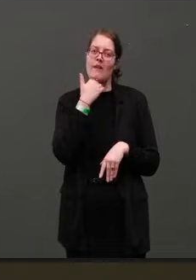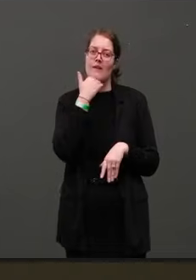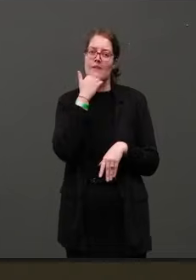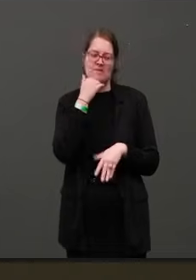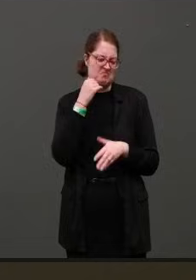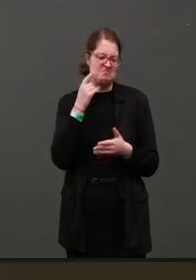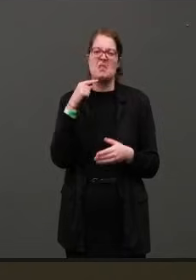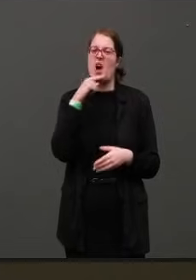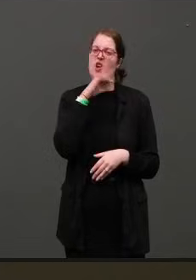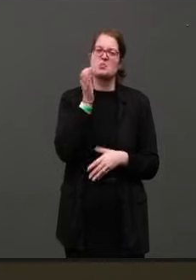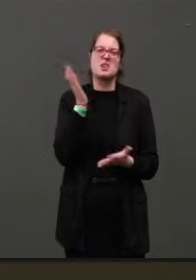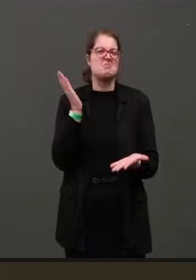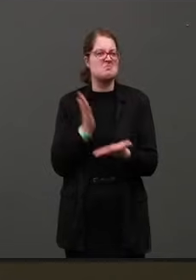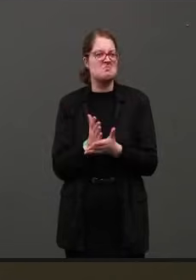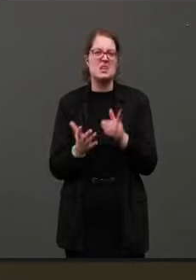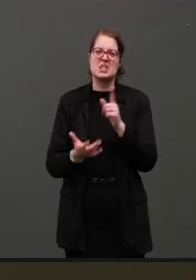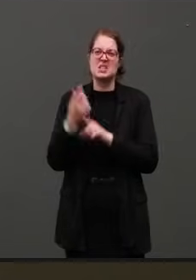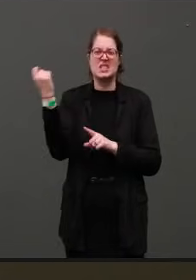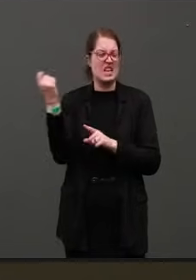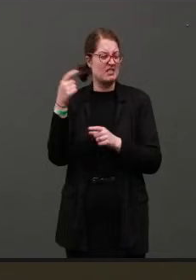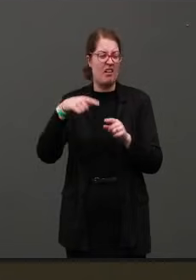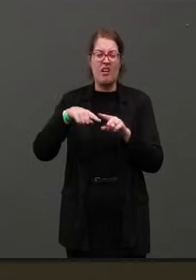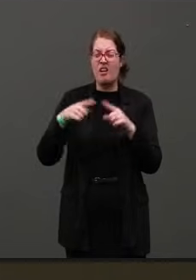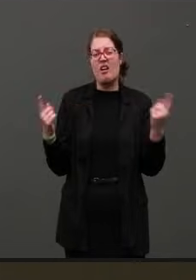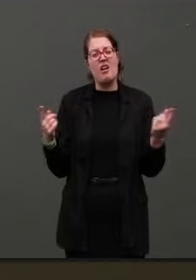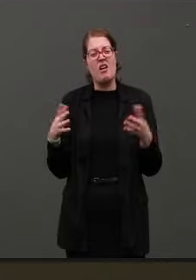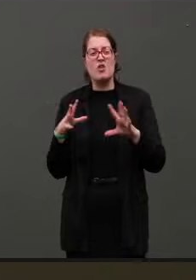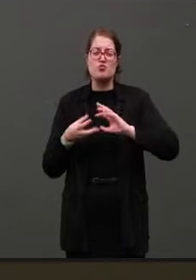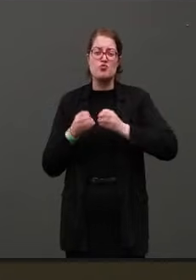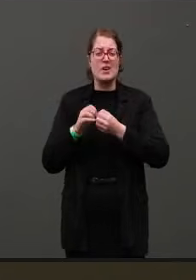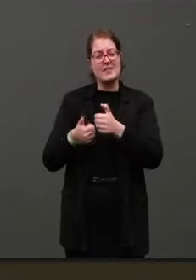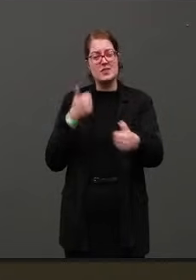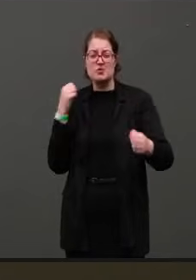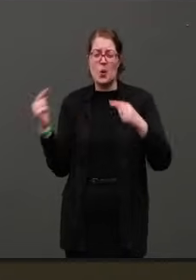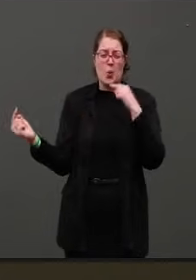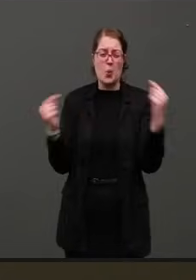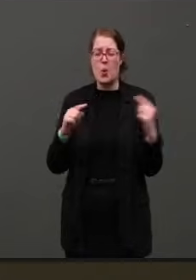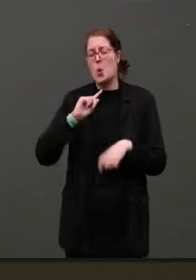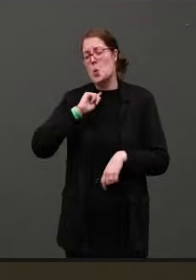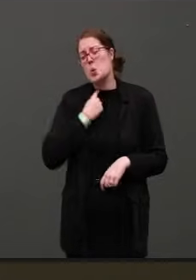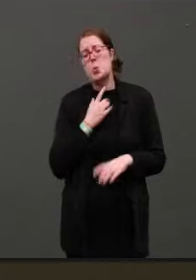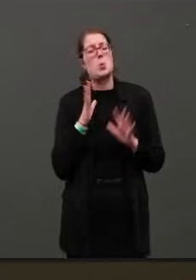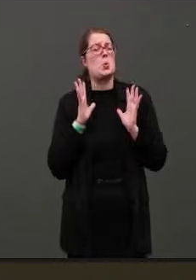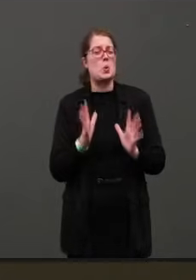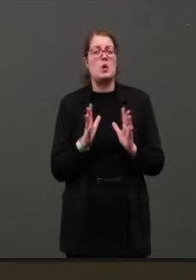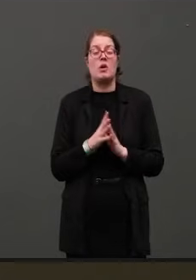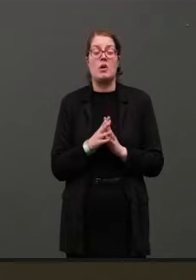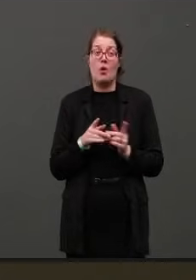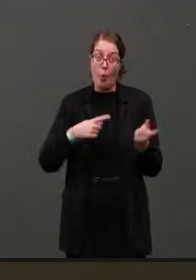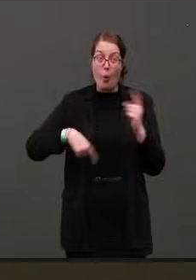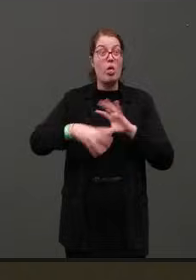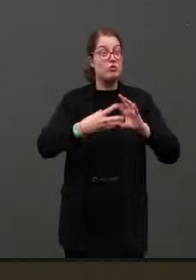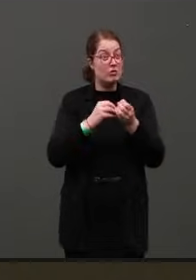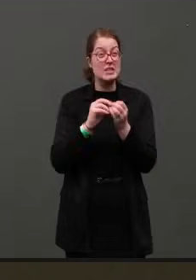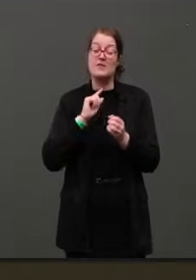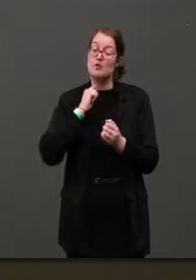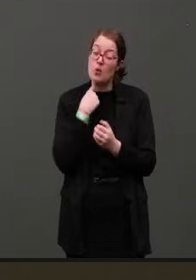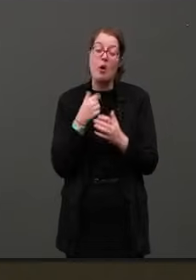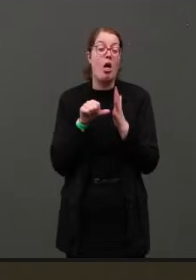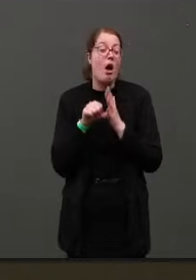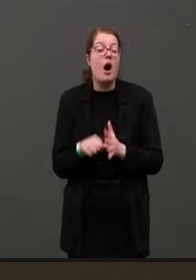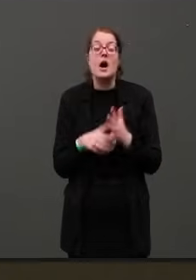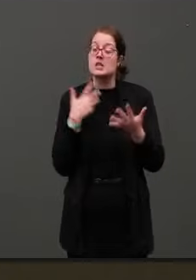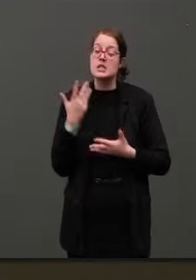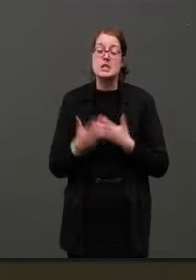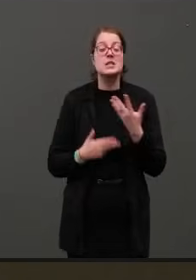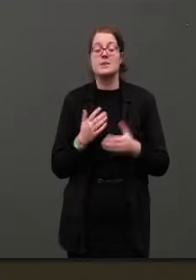a cutthroat and unforgiving creative industry, which is all creative industries. What's required in